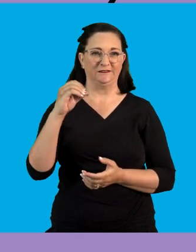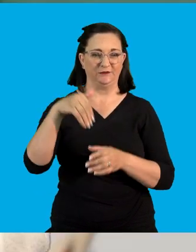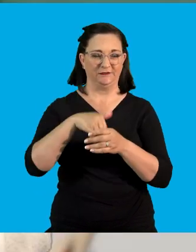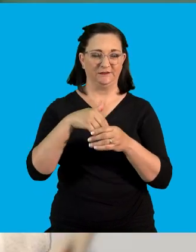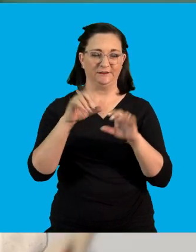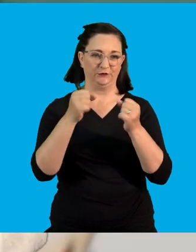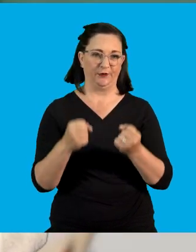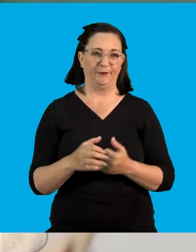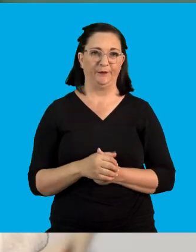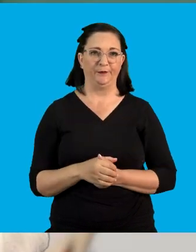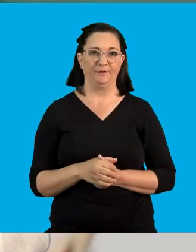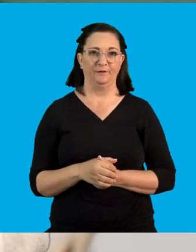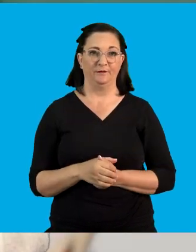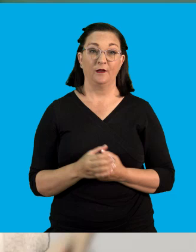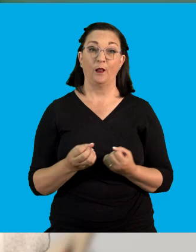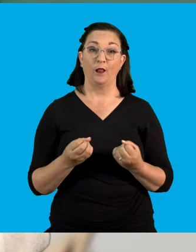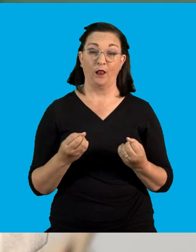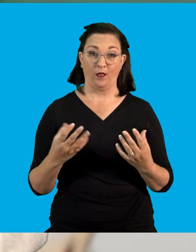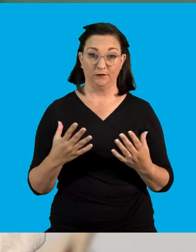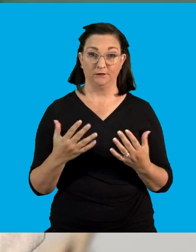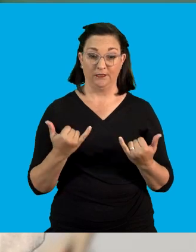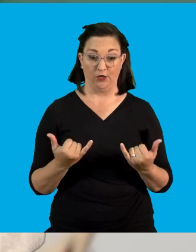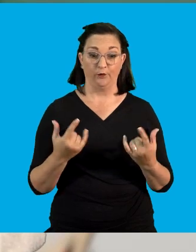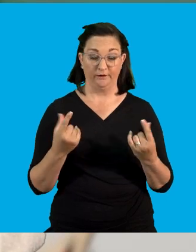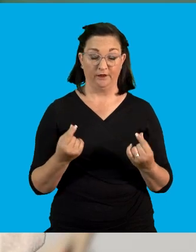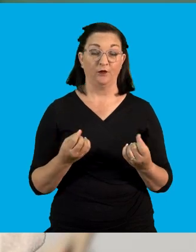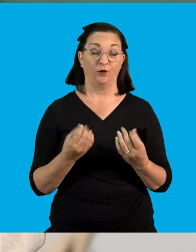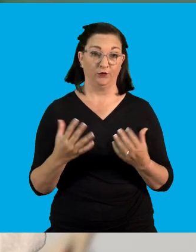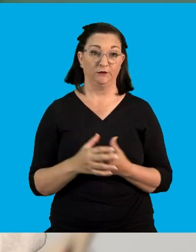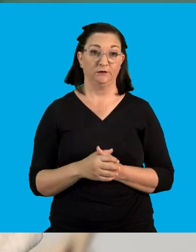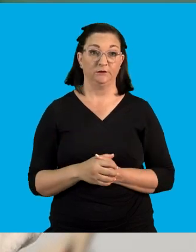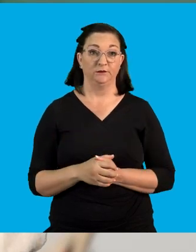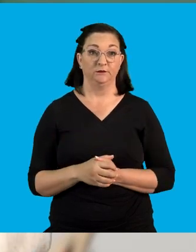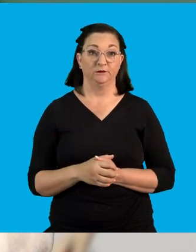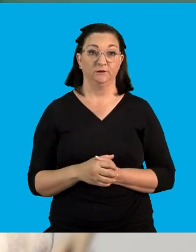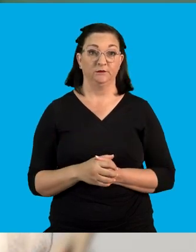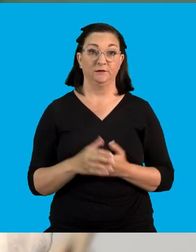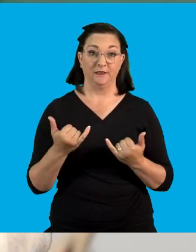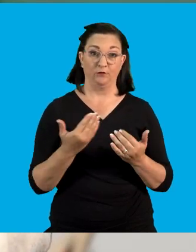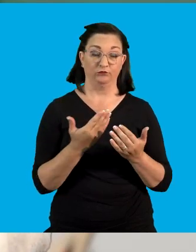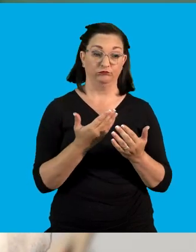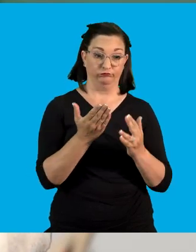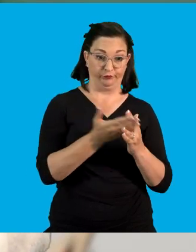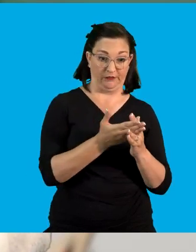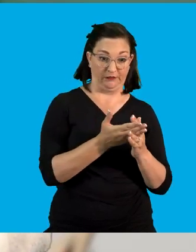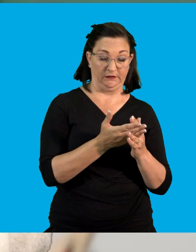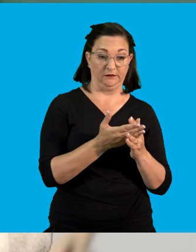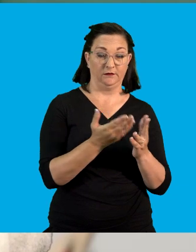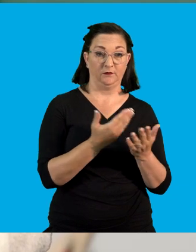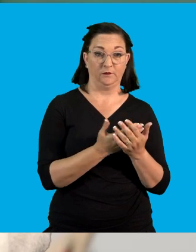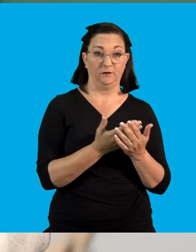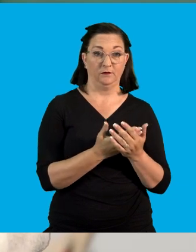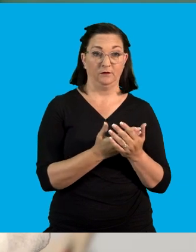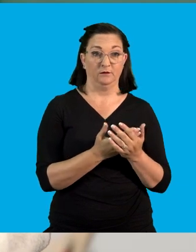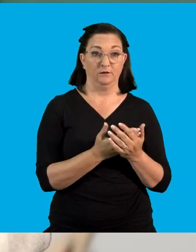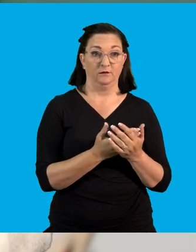angles, sum of the angles of that triangle or of that shape that they've given us. That is a lot we have done today.